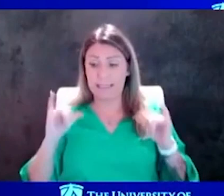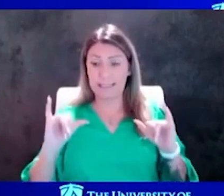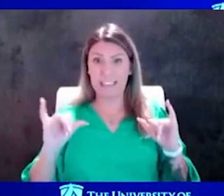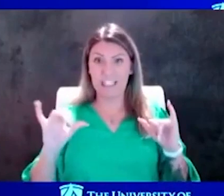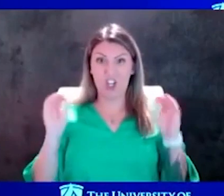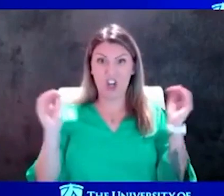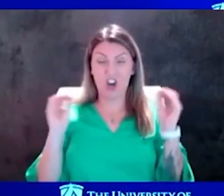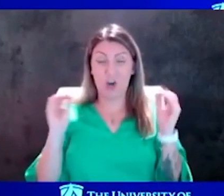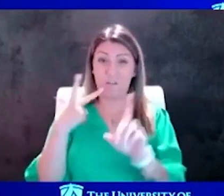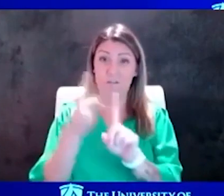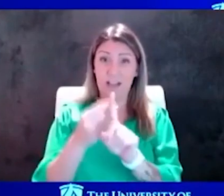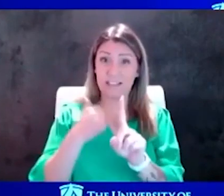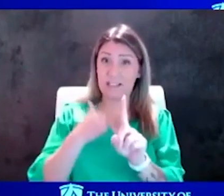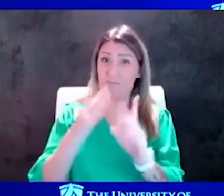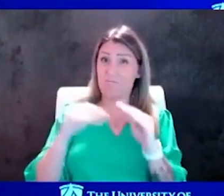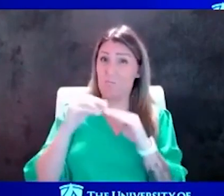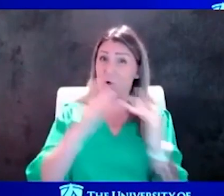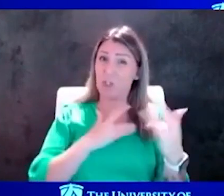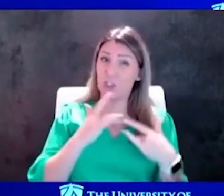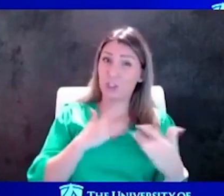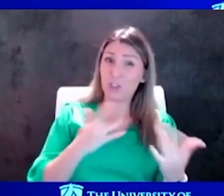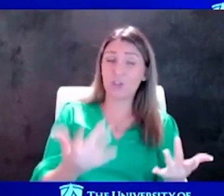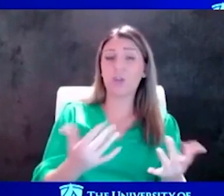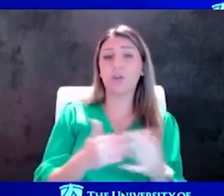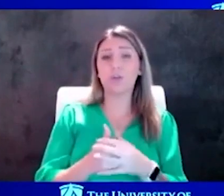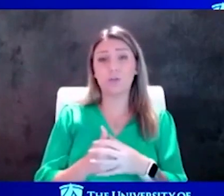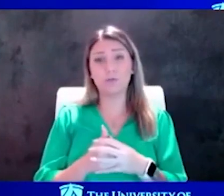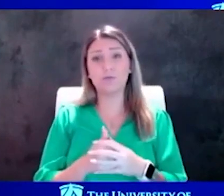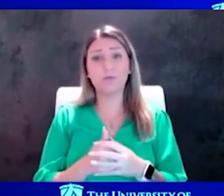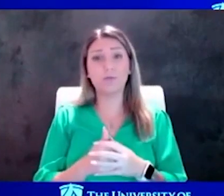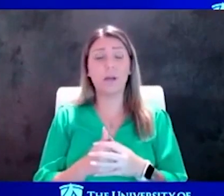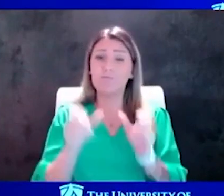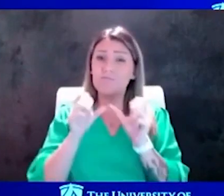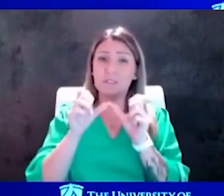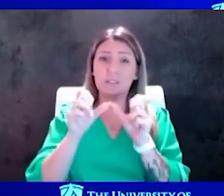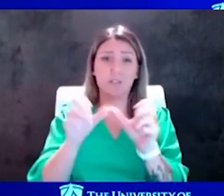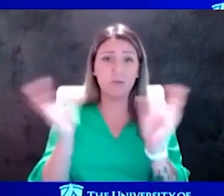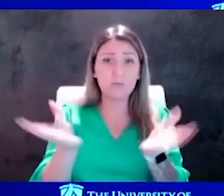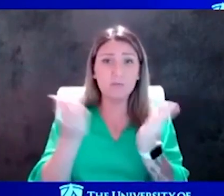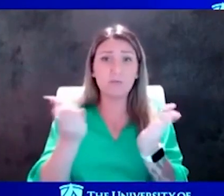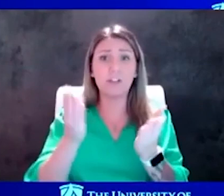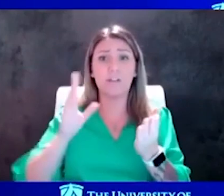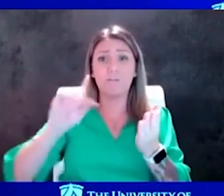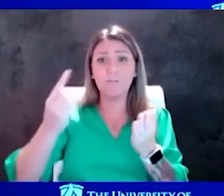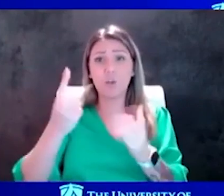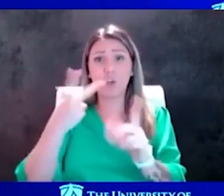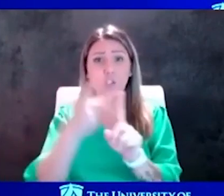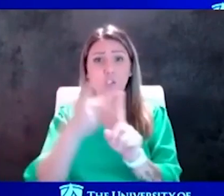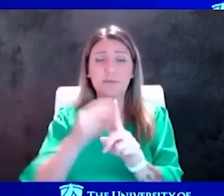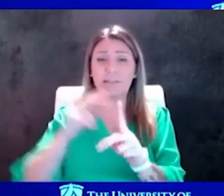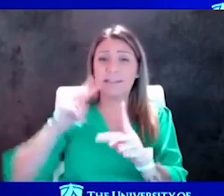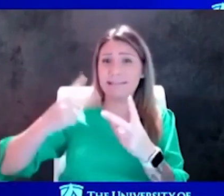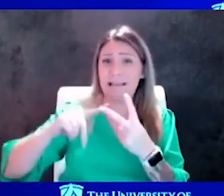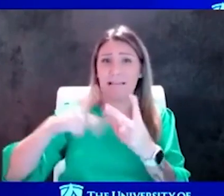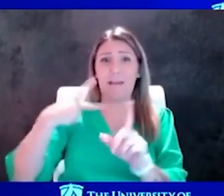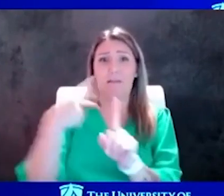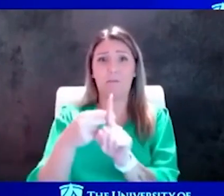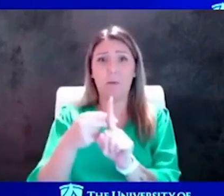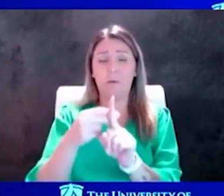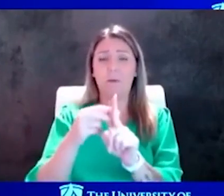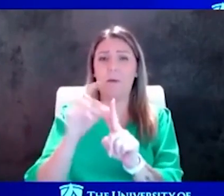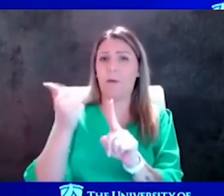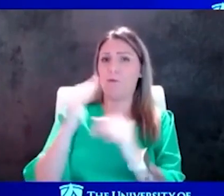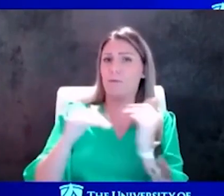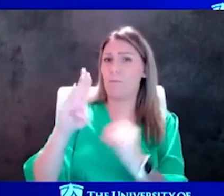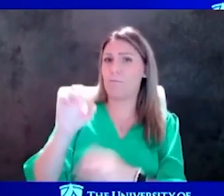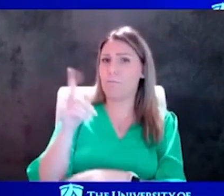vaccination that I'm more concerned with. And so I'm really continuing to push just getting that first and second dose of vaccine rather than the booster, because those people that do